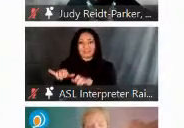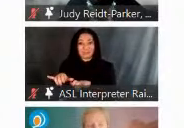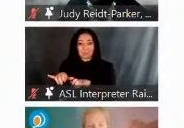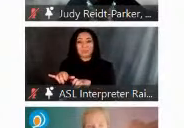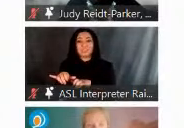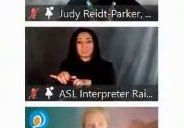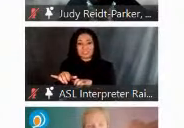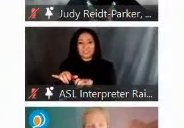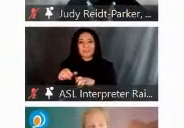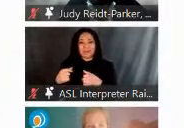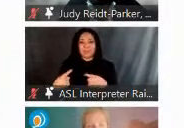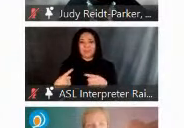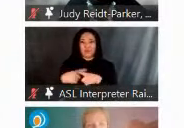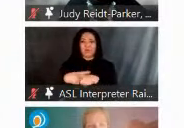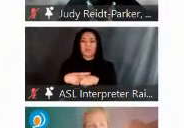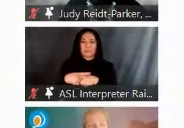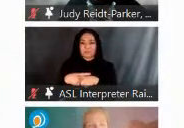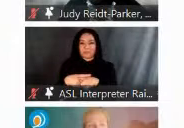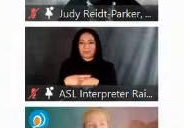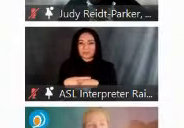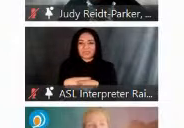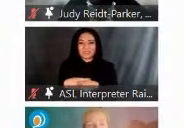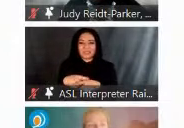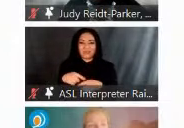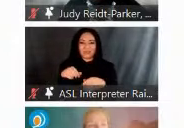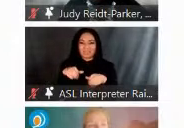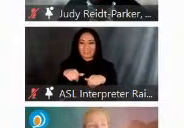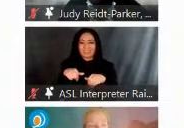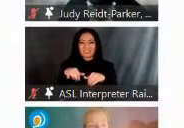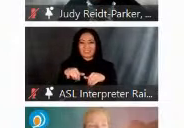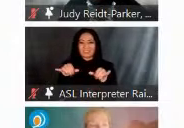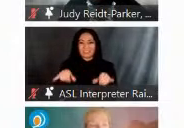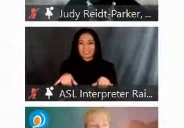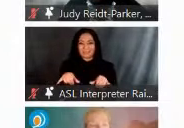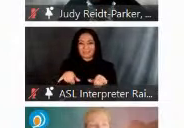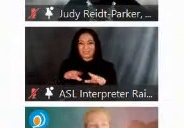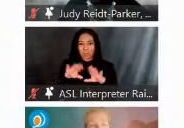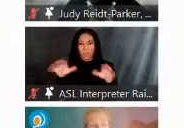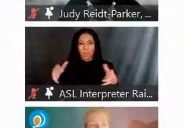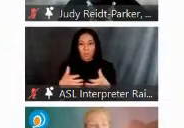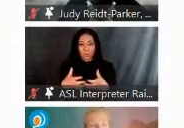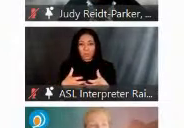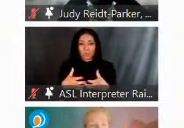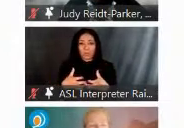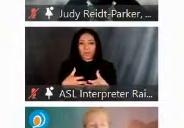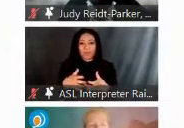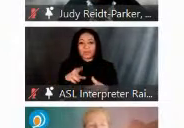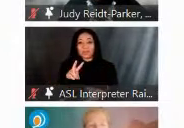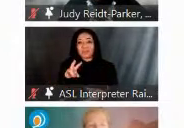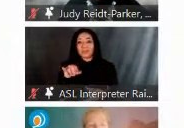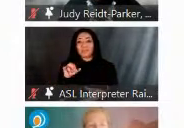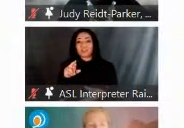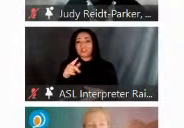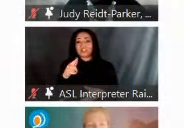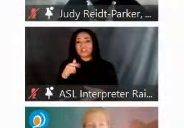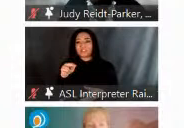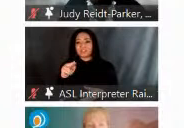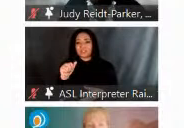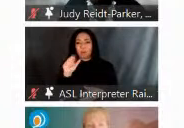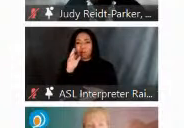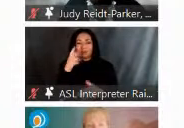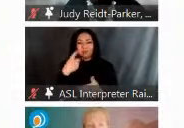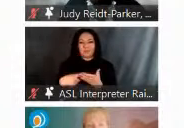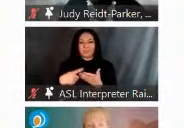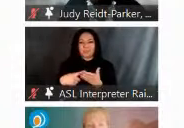of how to make sense of the programs as a whole. And then Virginia will talk about special considerations for family child care home education